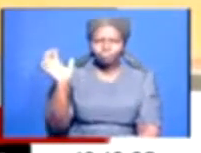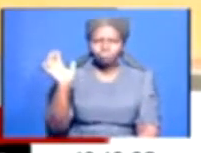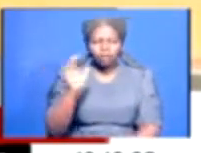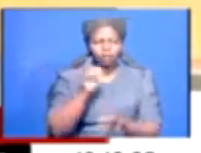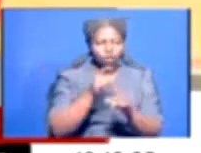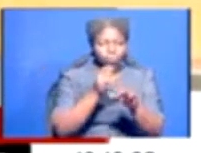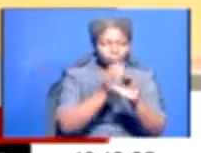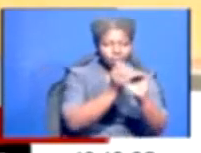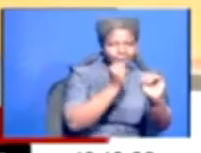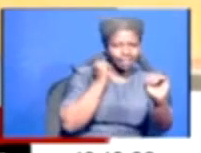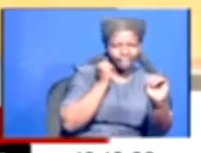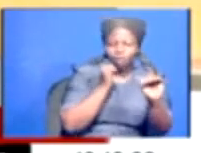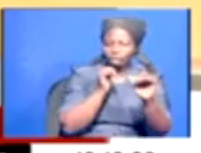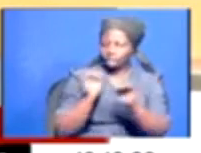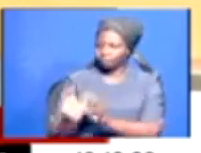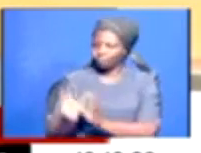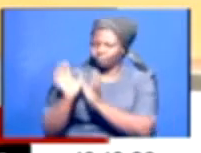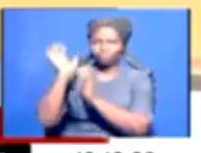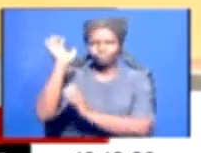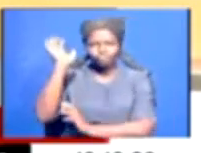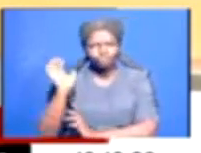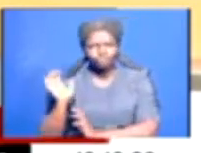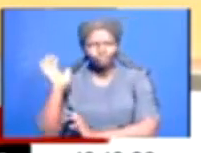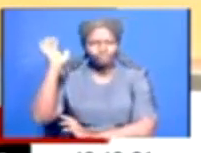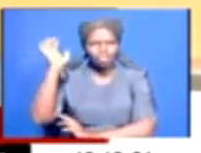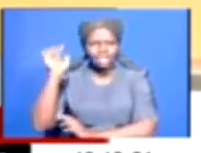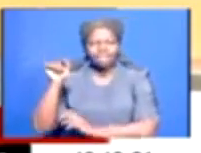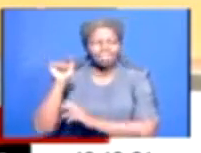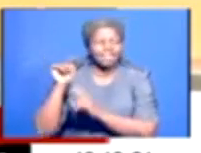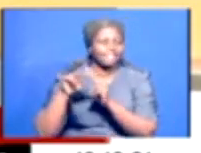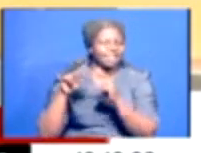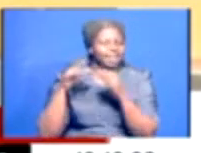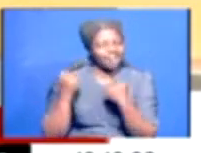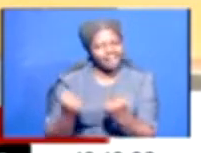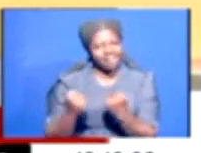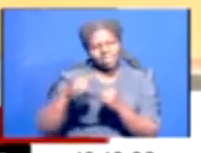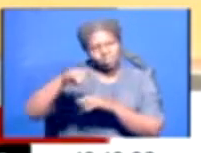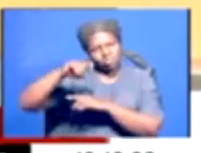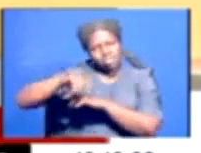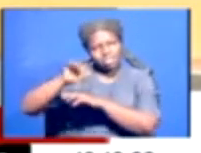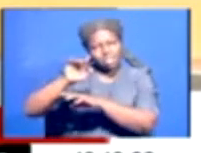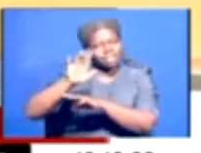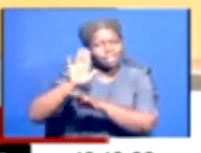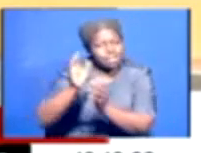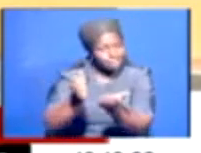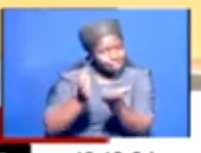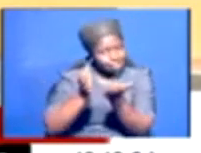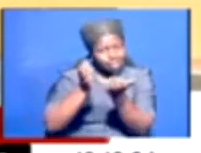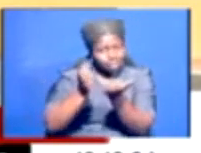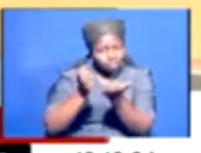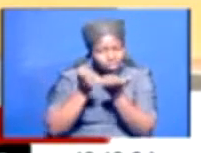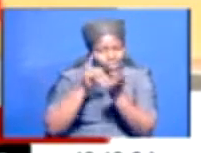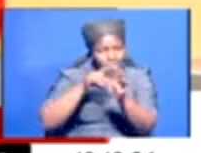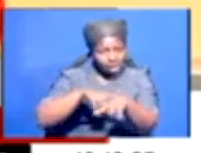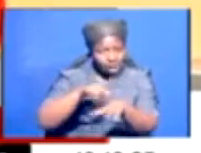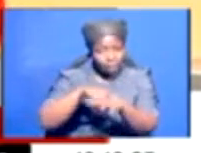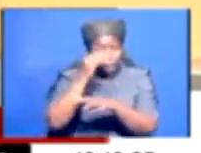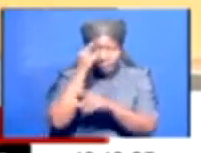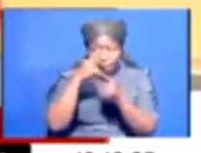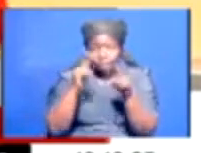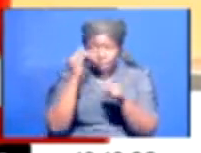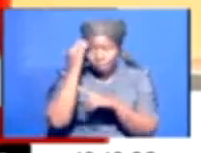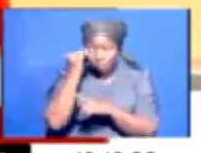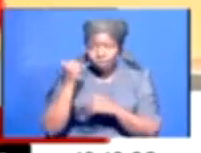hard. It take me time, but mm-hmm. because I used